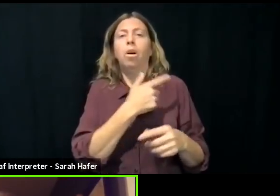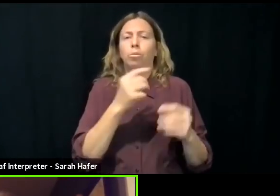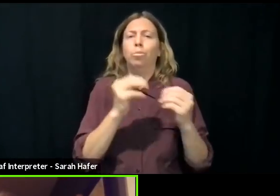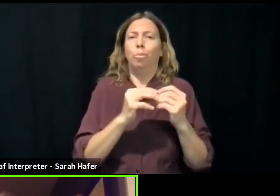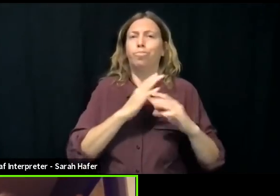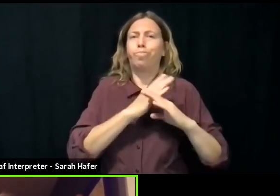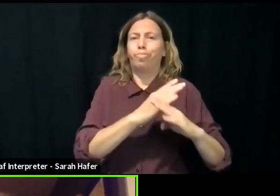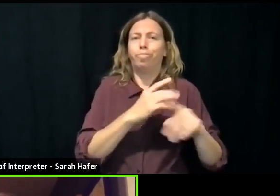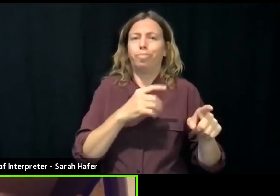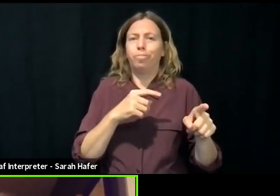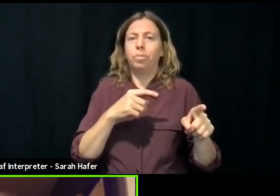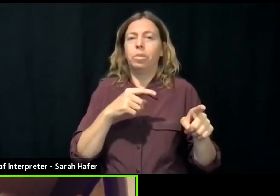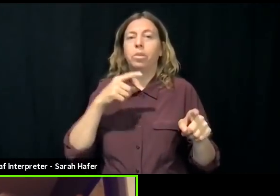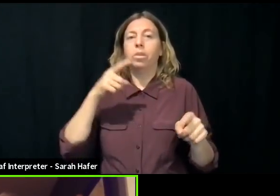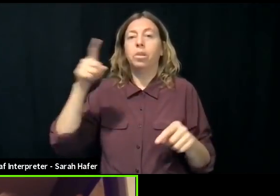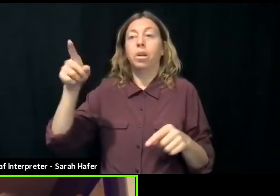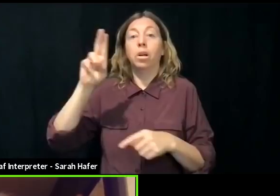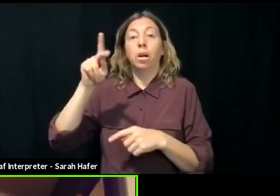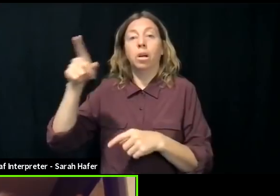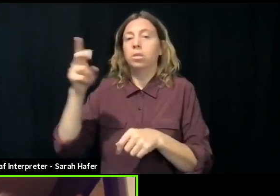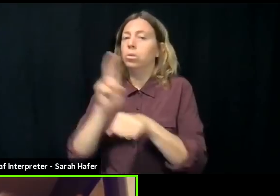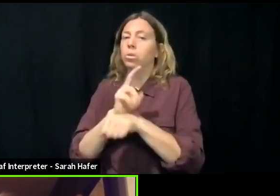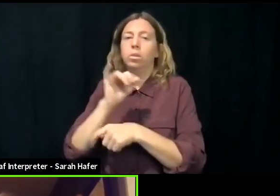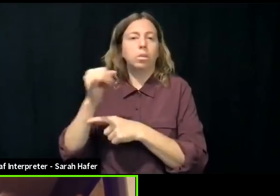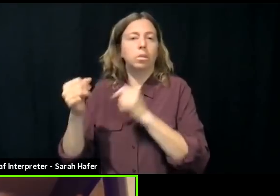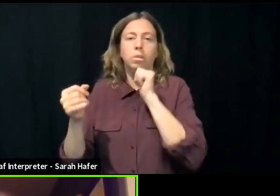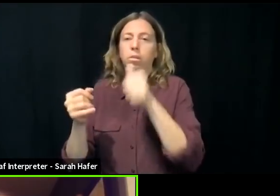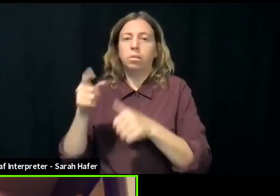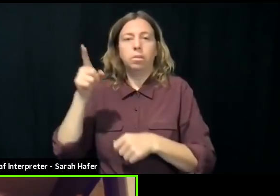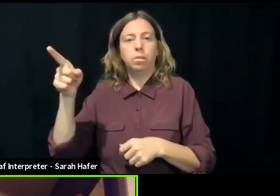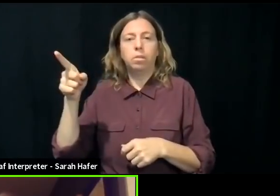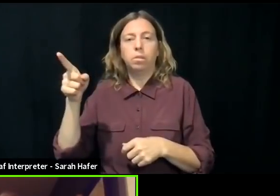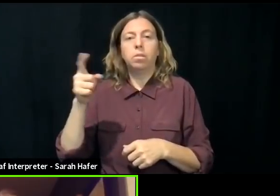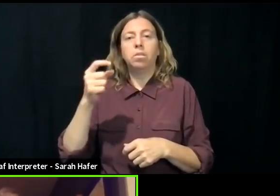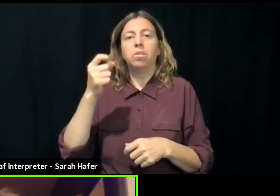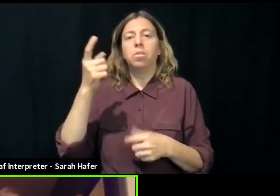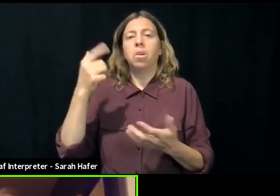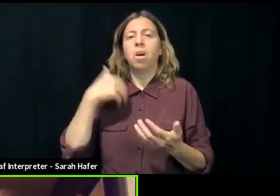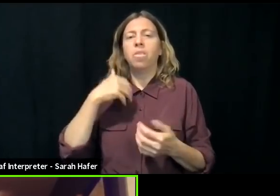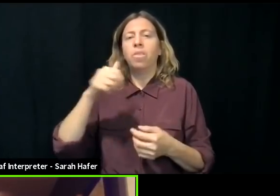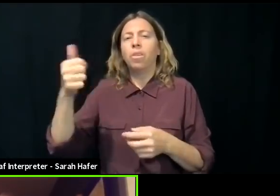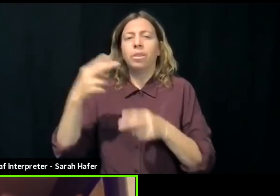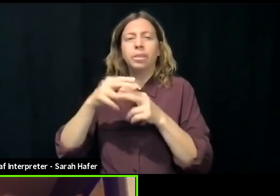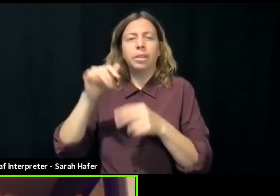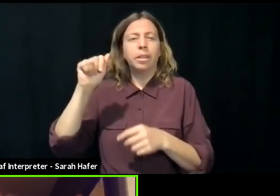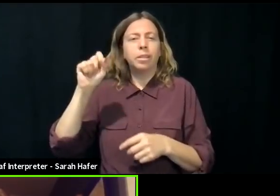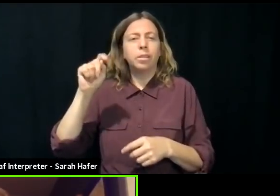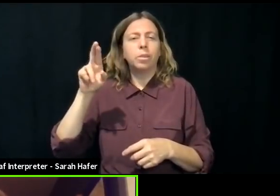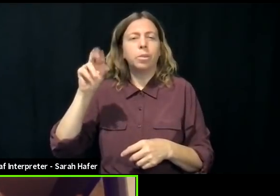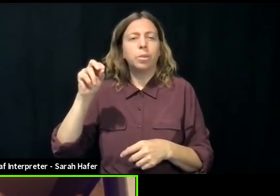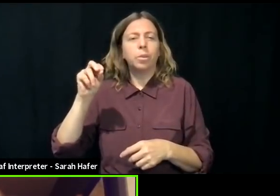a vaccine with a similar mechanism from AstraZeneca, and a similar situation was seen there. Vaccine